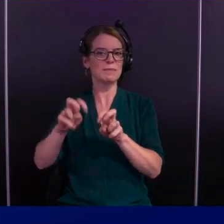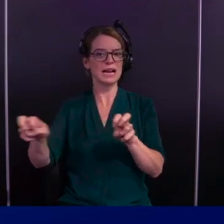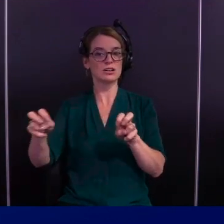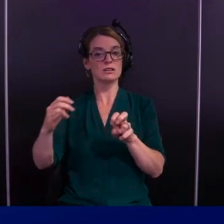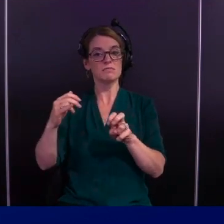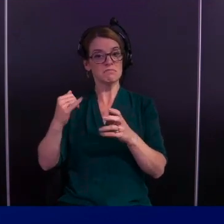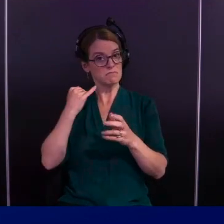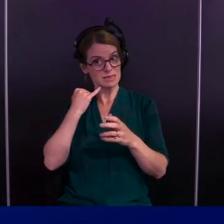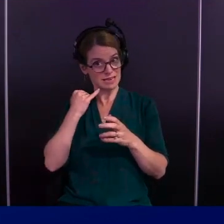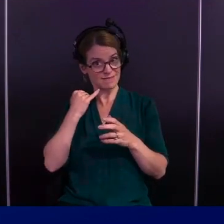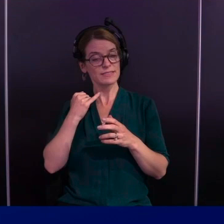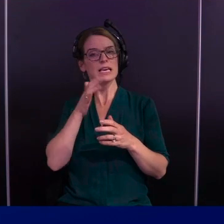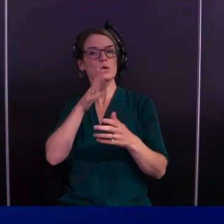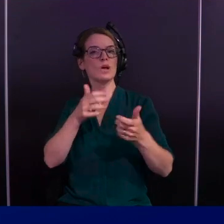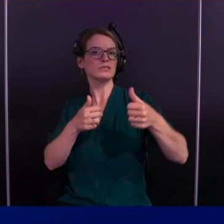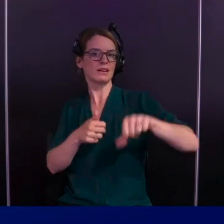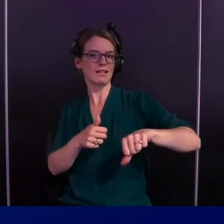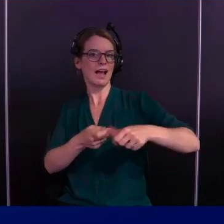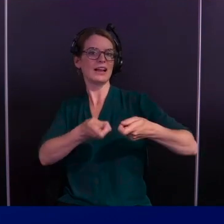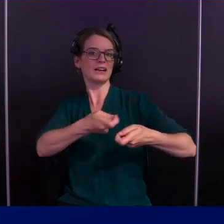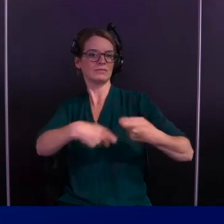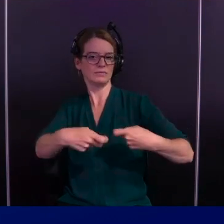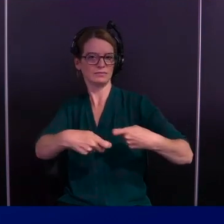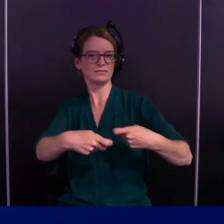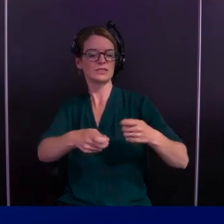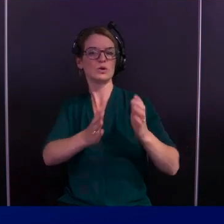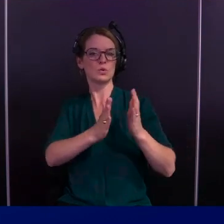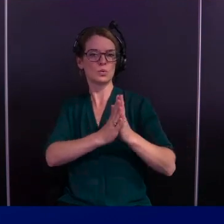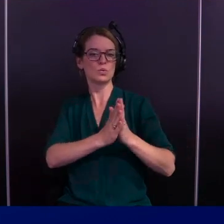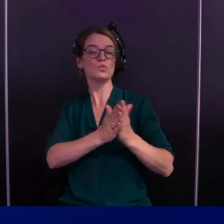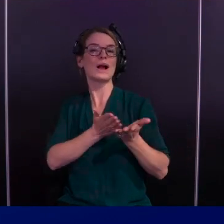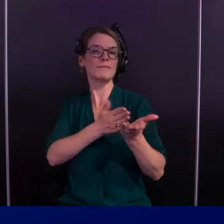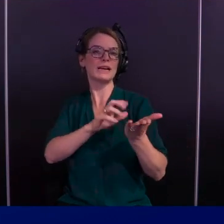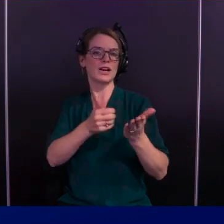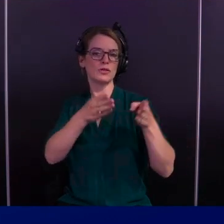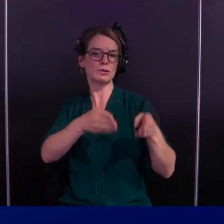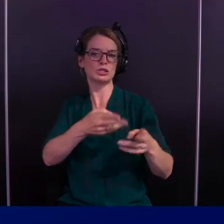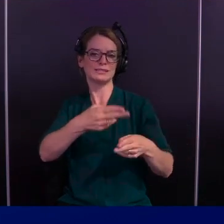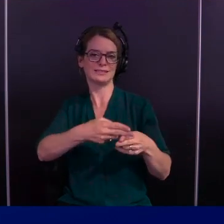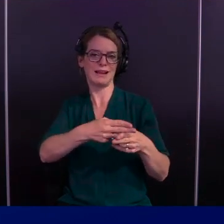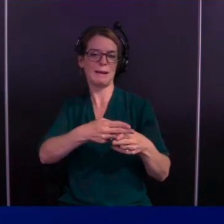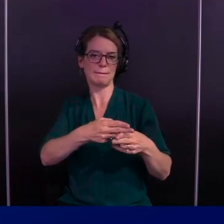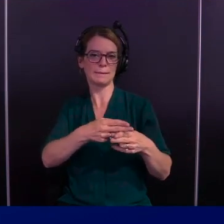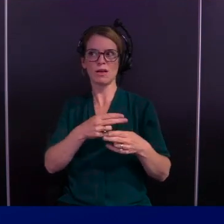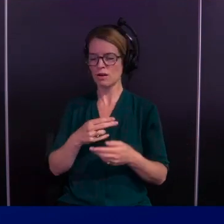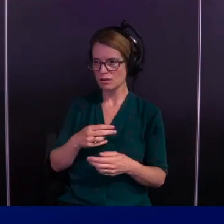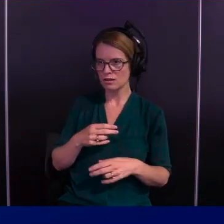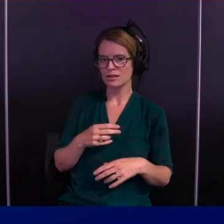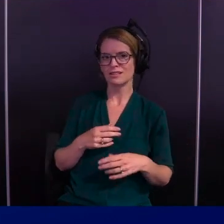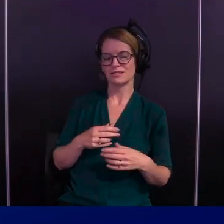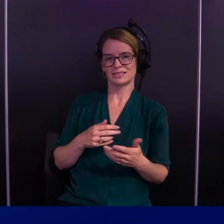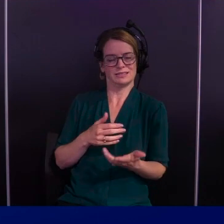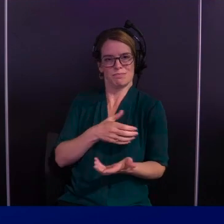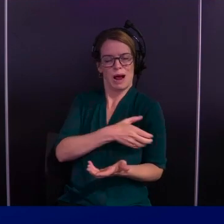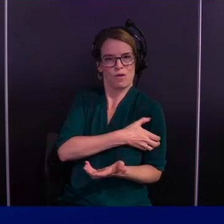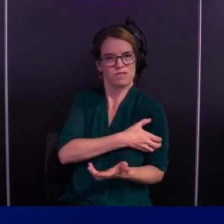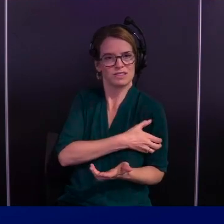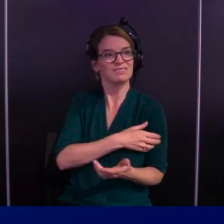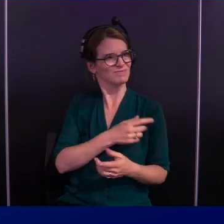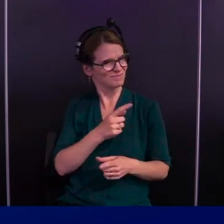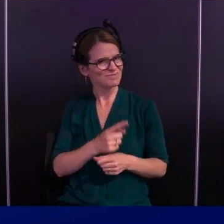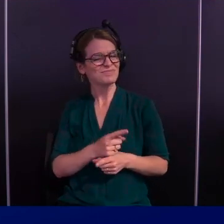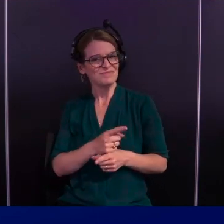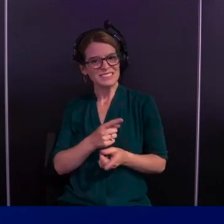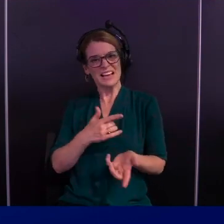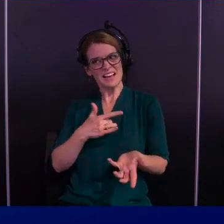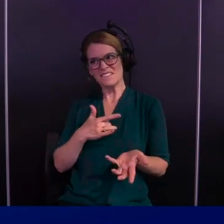in his place, which is really cool. That is so powerful. Yeah. That is so powerful. Yeah, and I think stuff like that, even though it seems small, it's